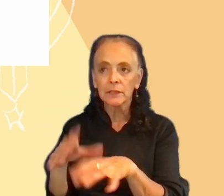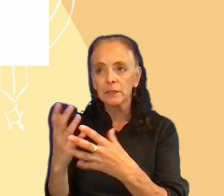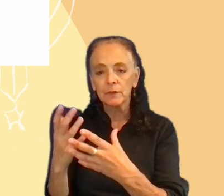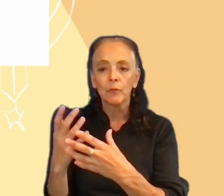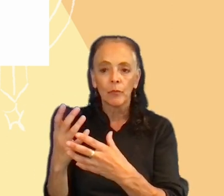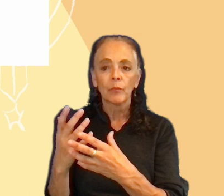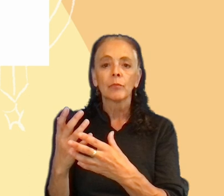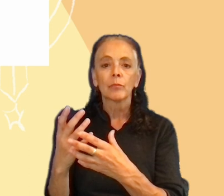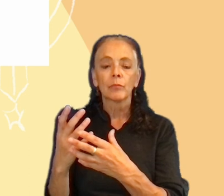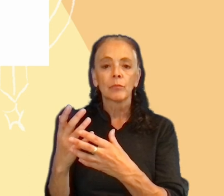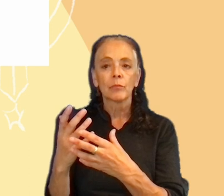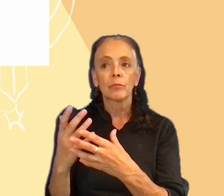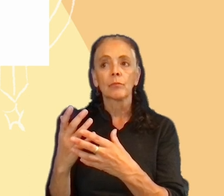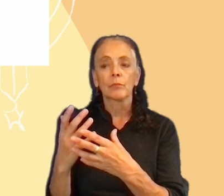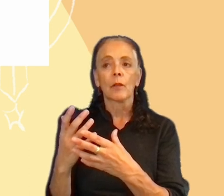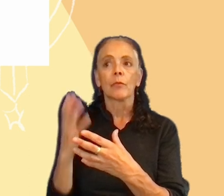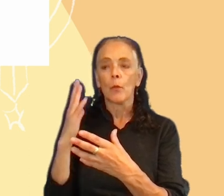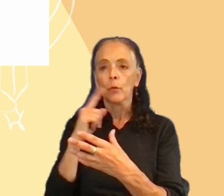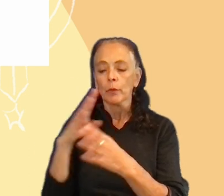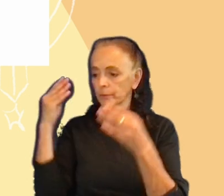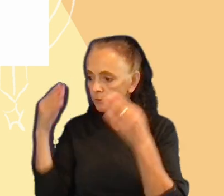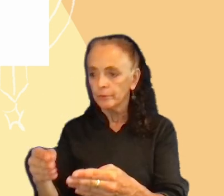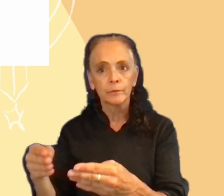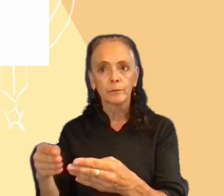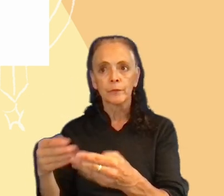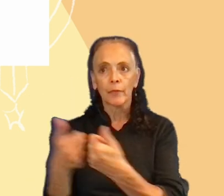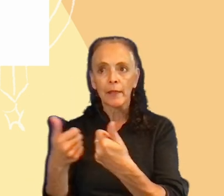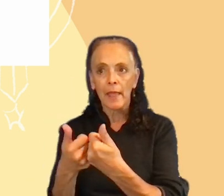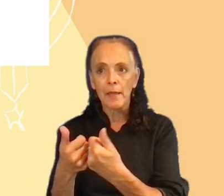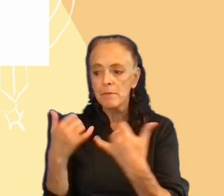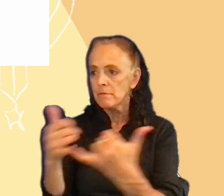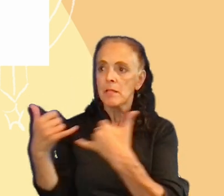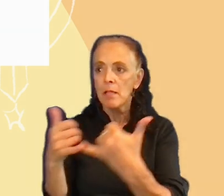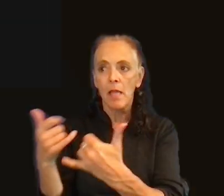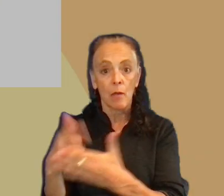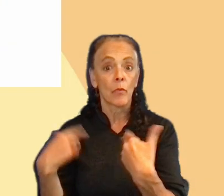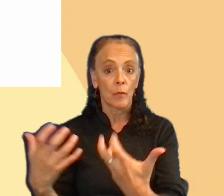uh really go to the game and play their the matches they wanted